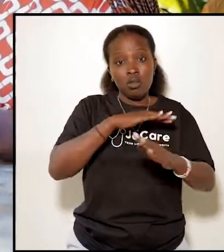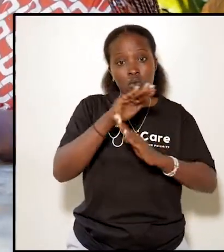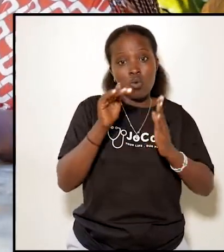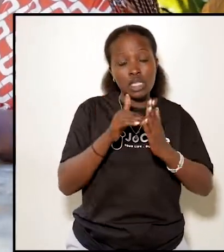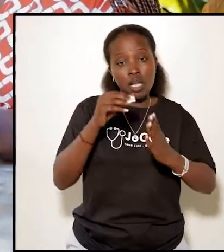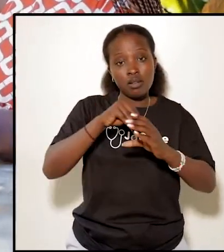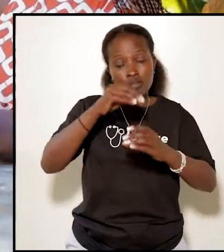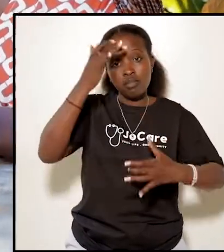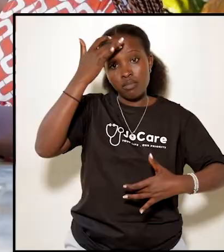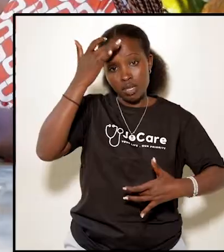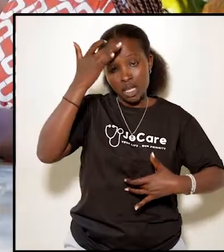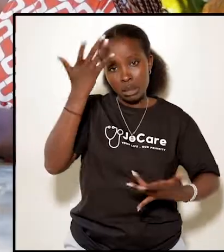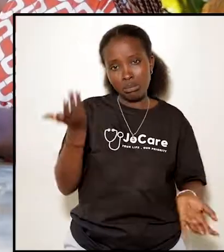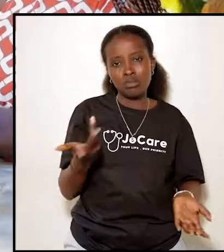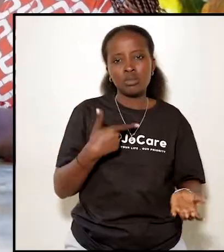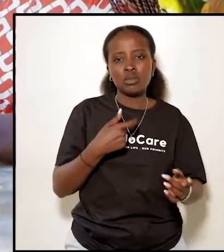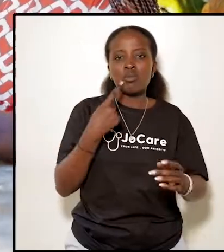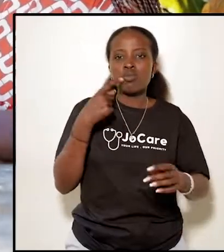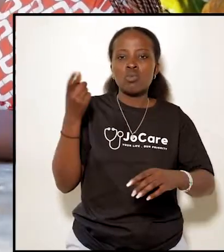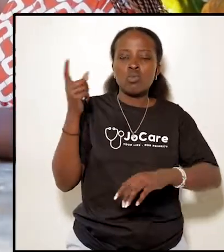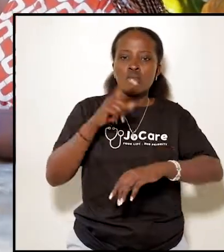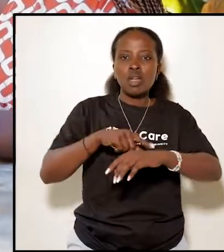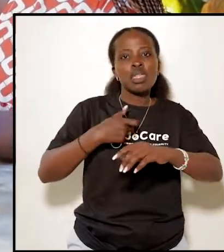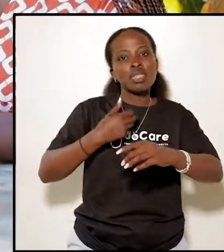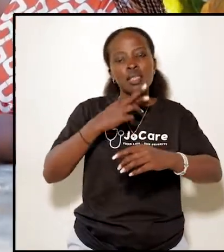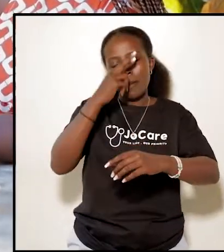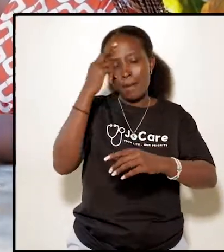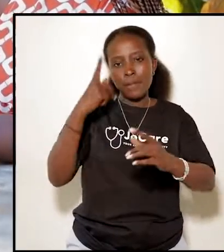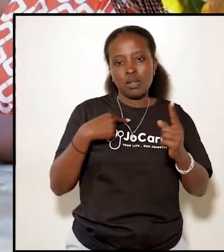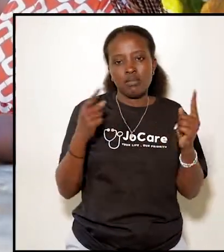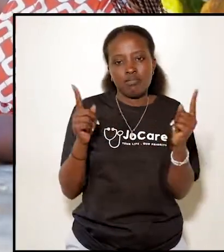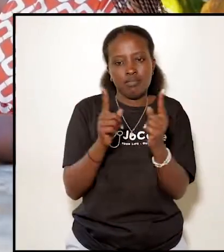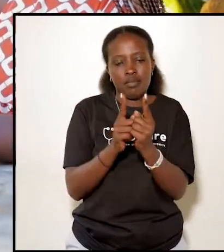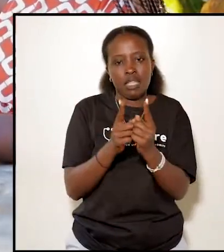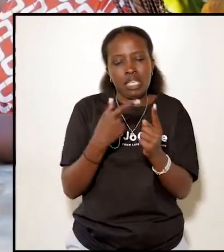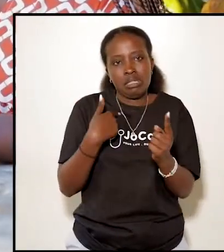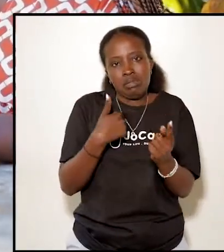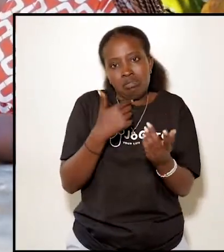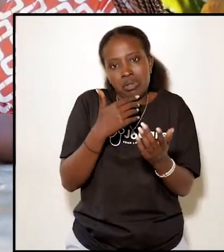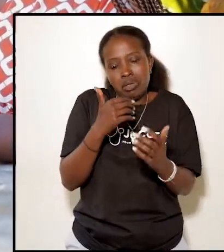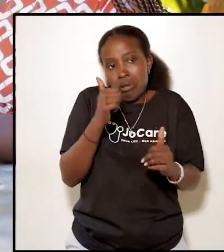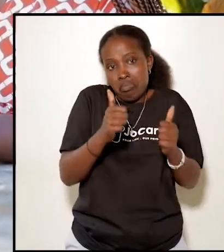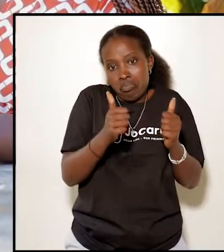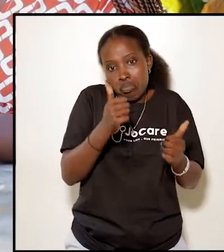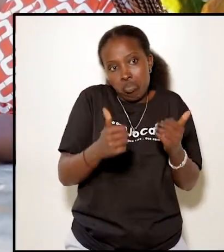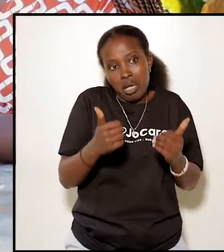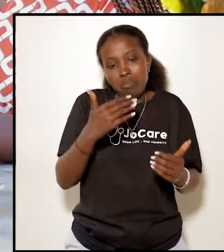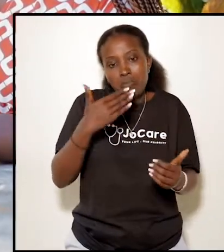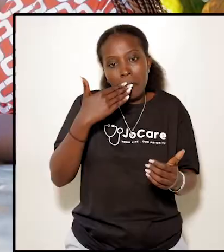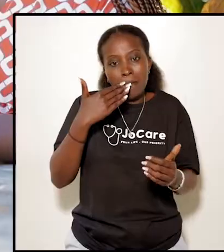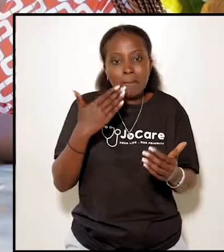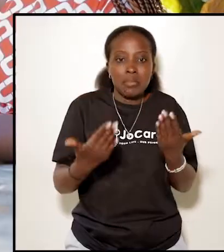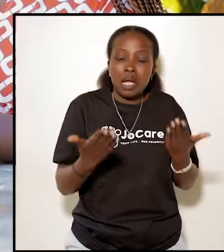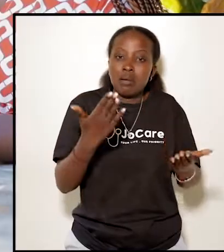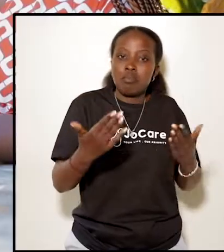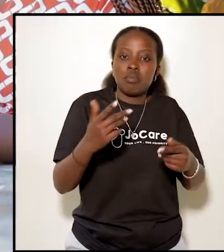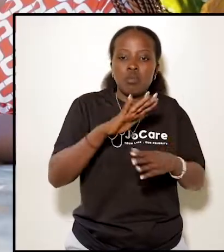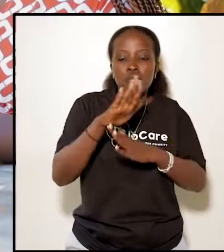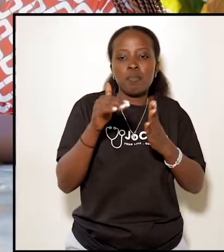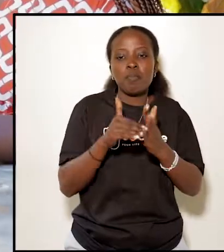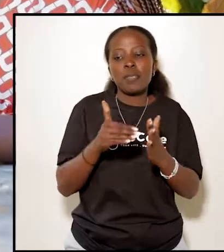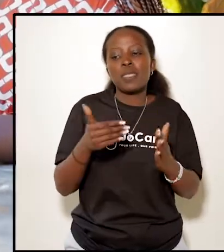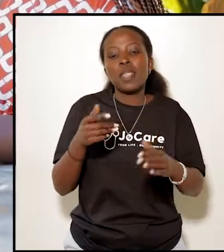since it is also diseased, we may also get false results from it. So it may be the cause of the uterine